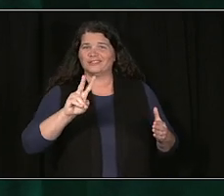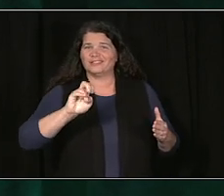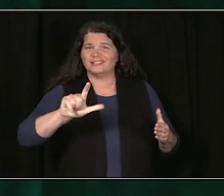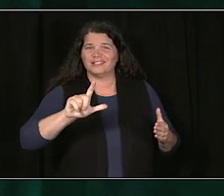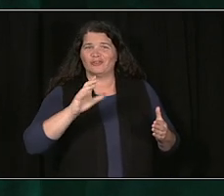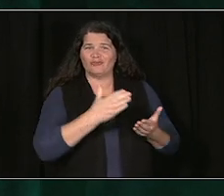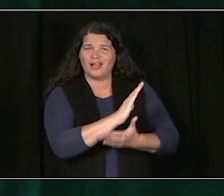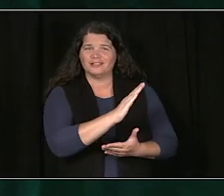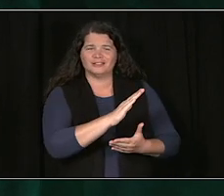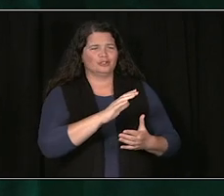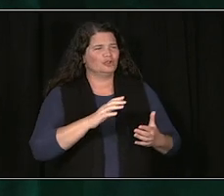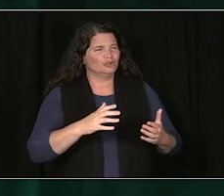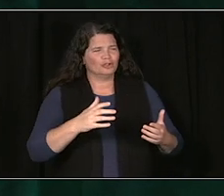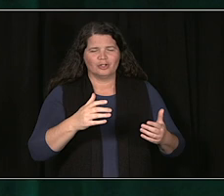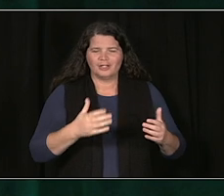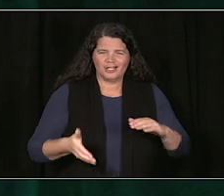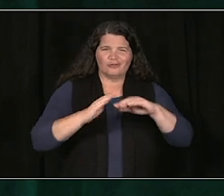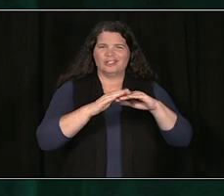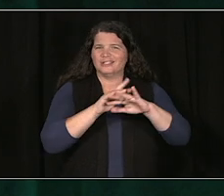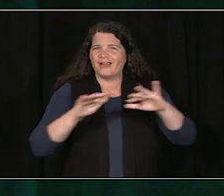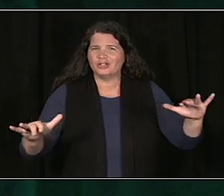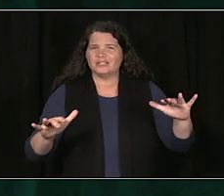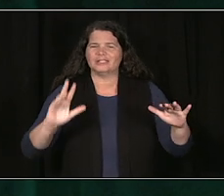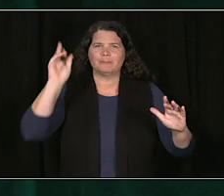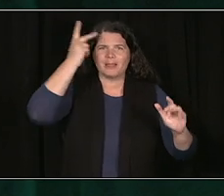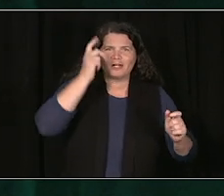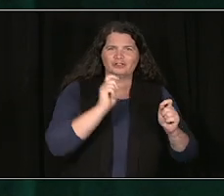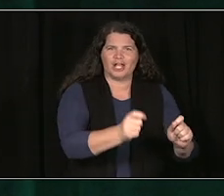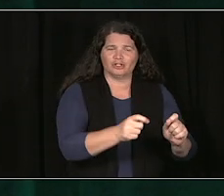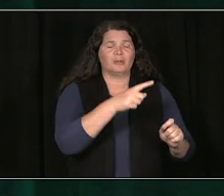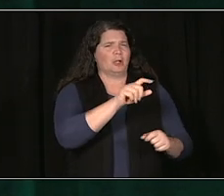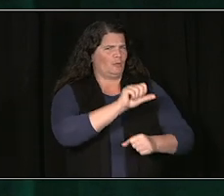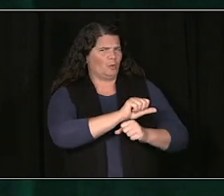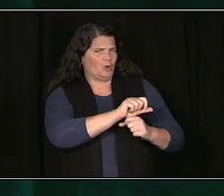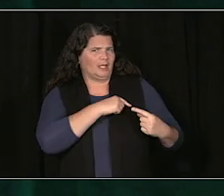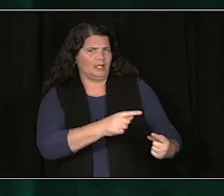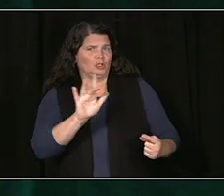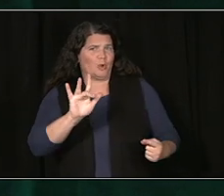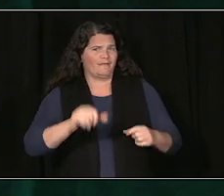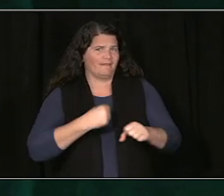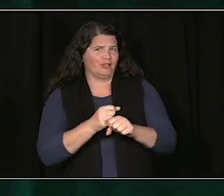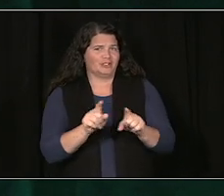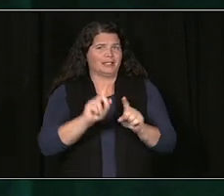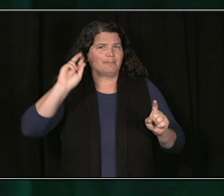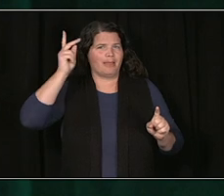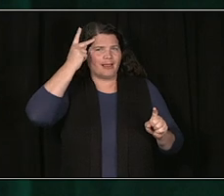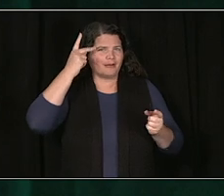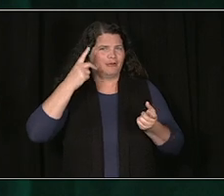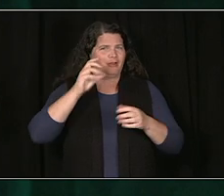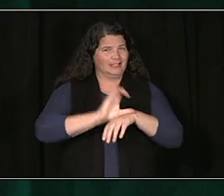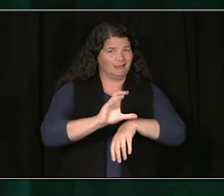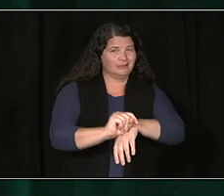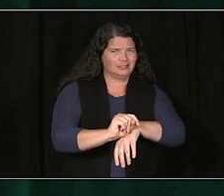political change. But in your 25 years of political consulting, what kind of challenges have you encountered